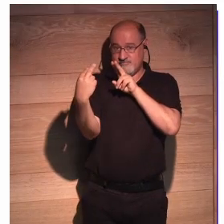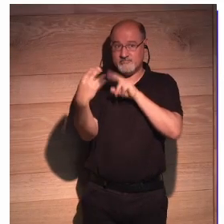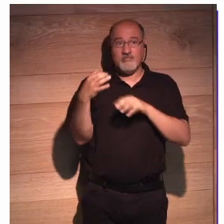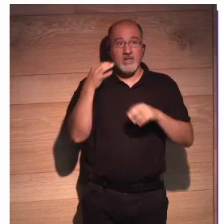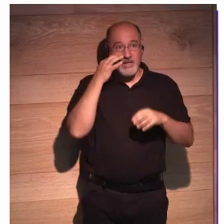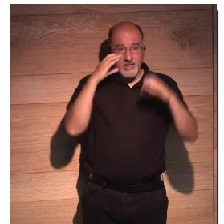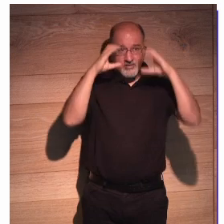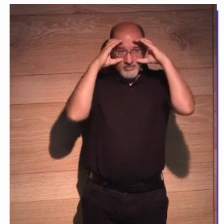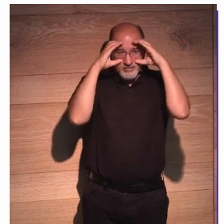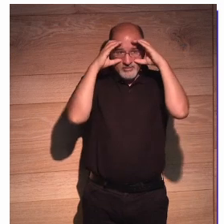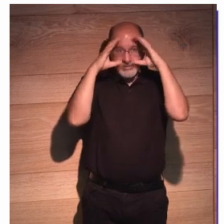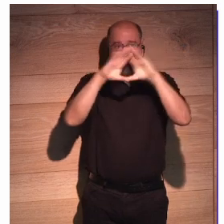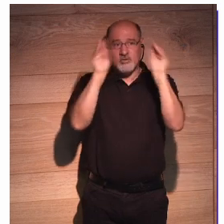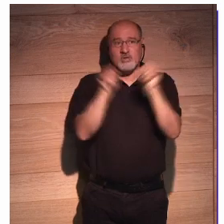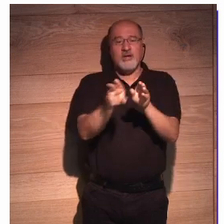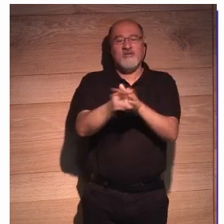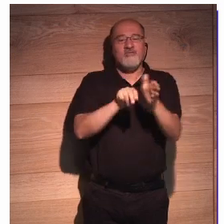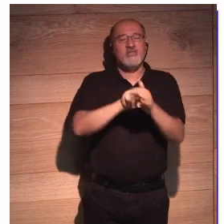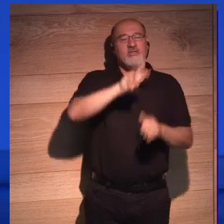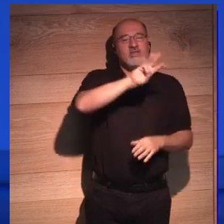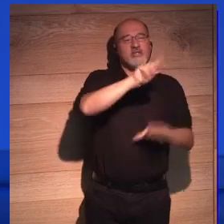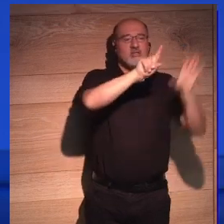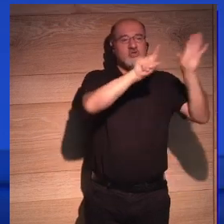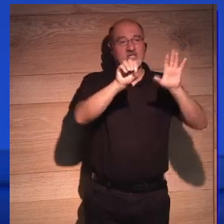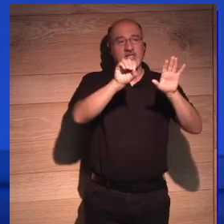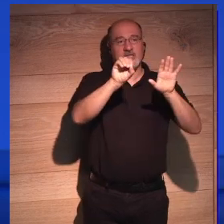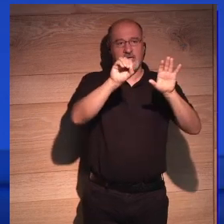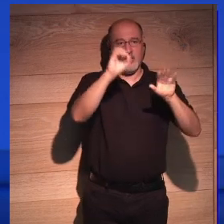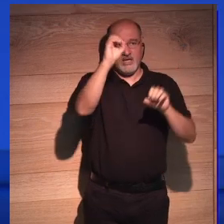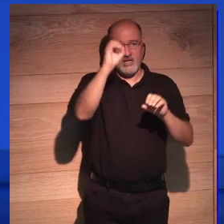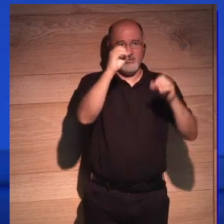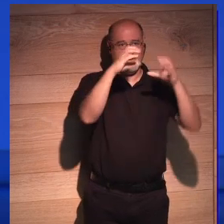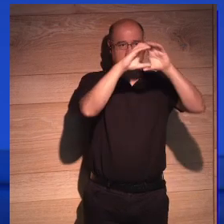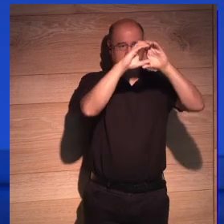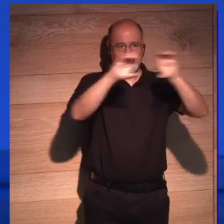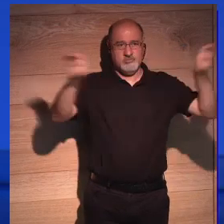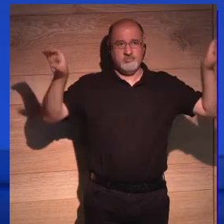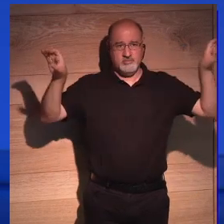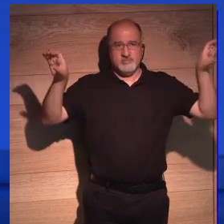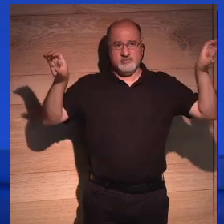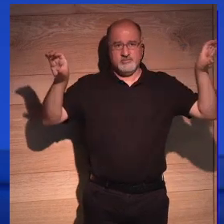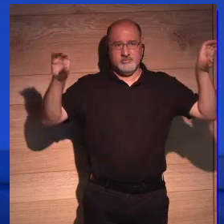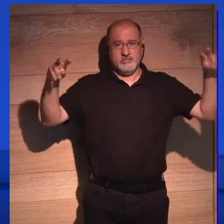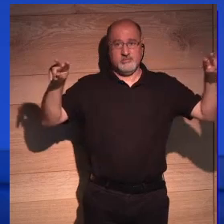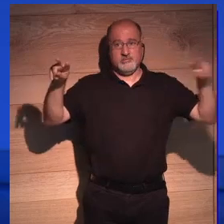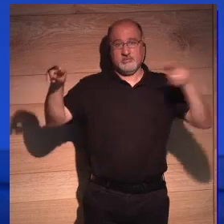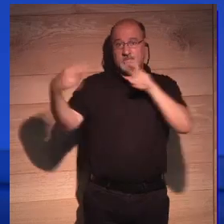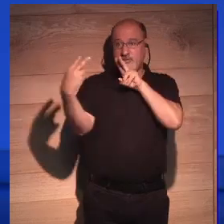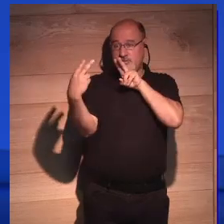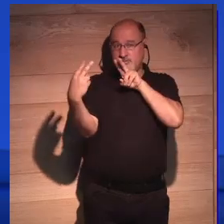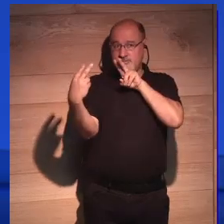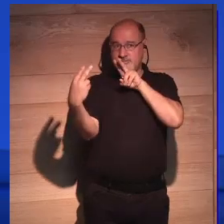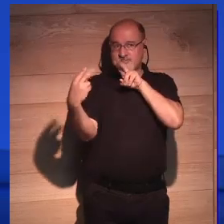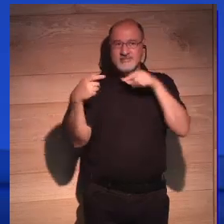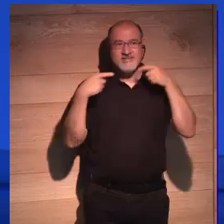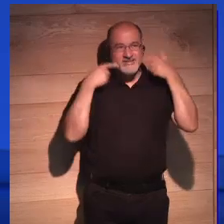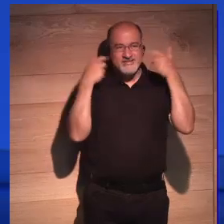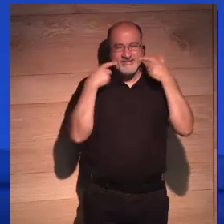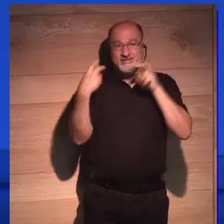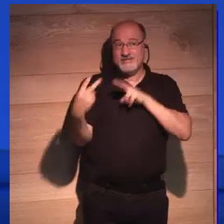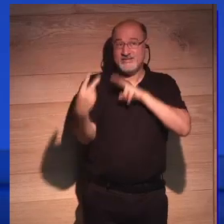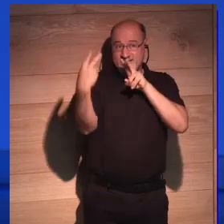video where somebody was having a conversation with me and they were looking at me in the eye as they were talking and then they smiled, I would find